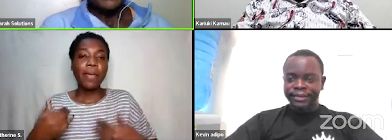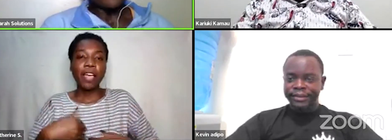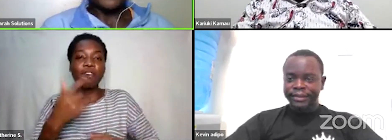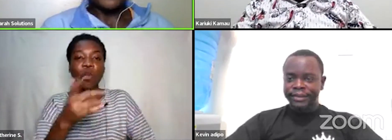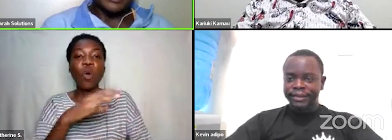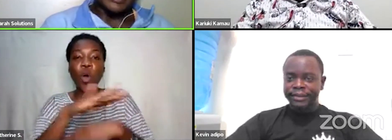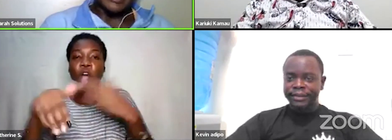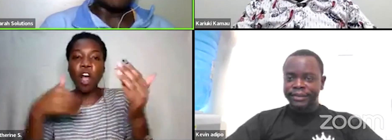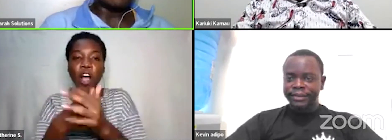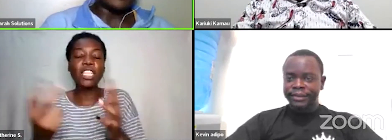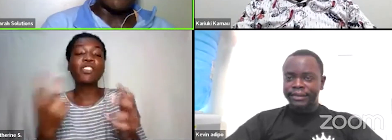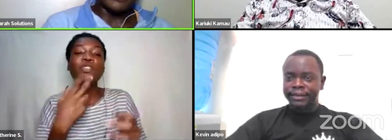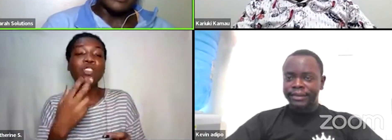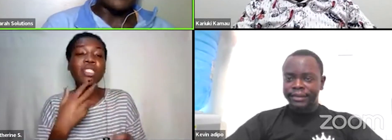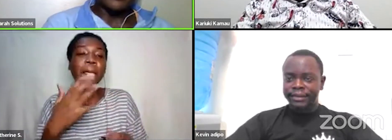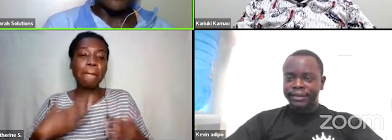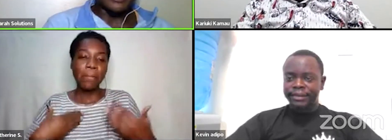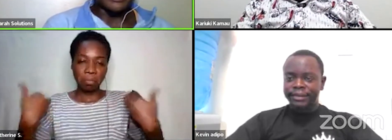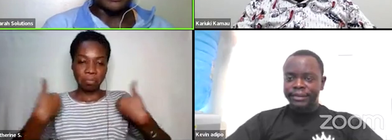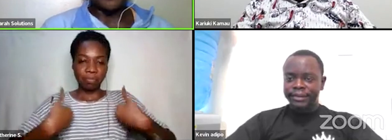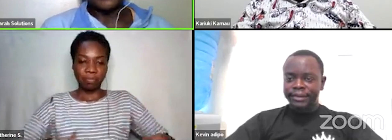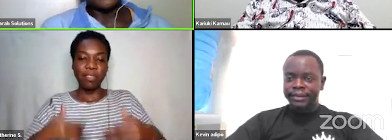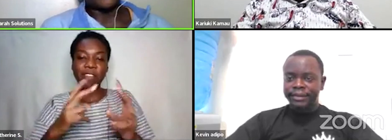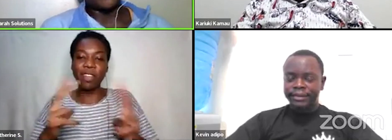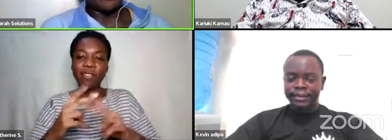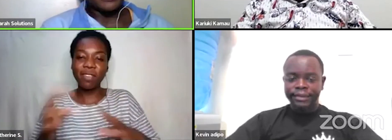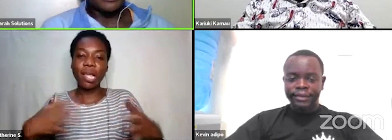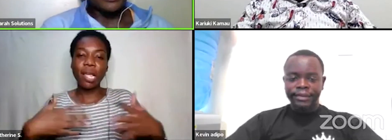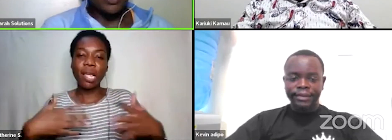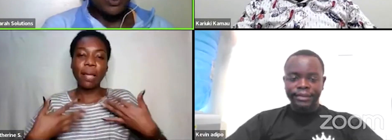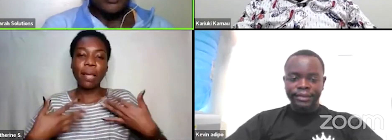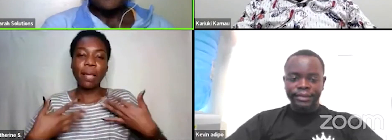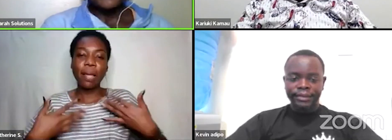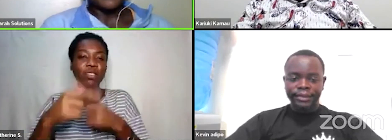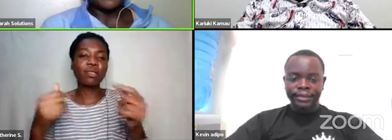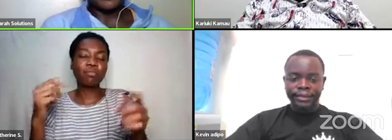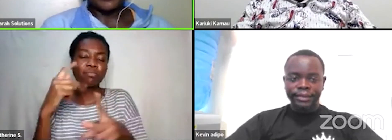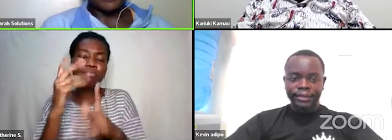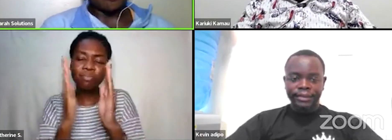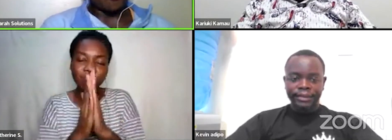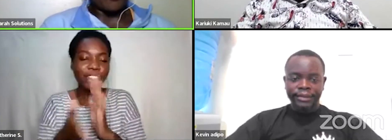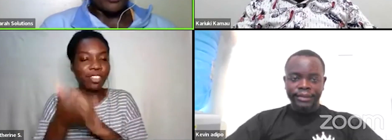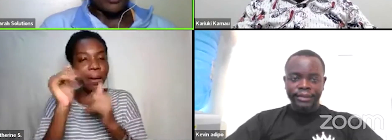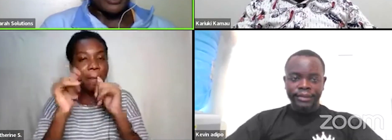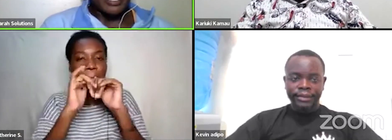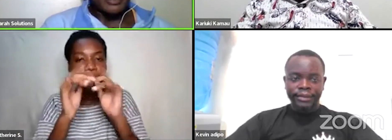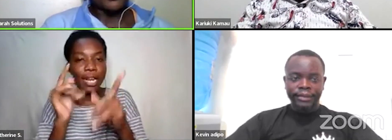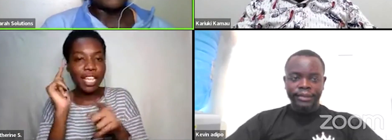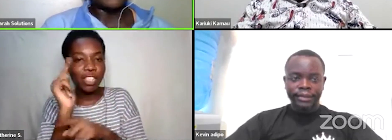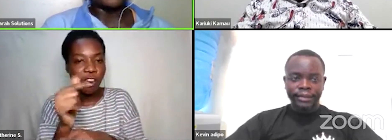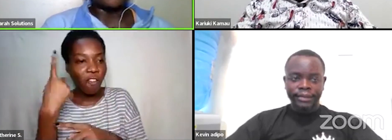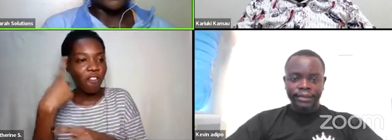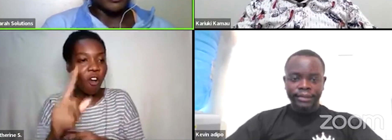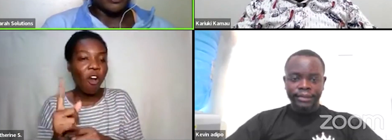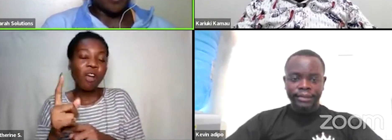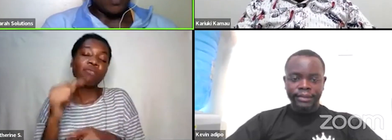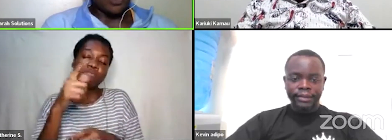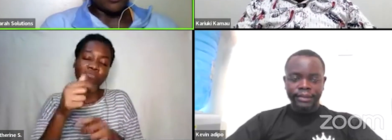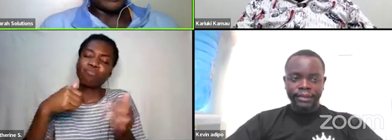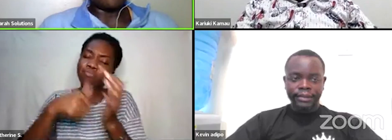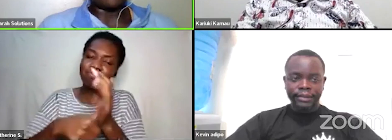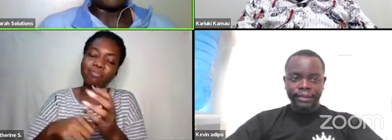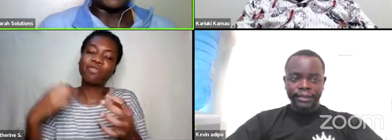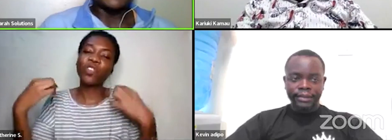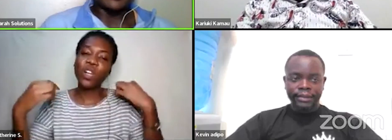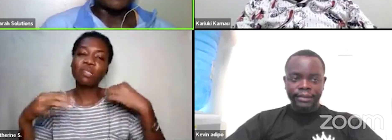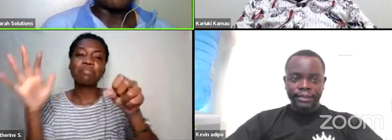Tuesday. Personally, I am very, very grateful. And I keep praying that God blesses you for your dedication and kujitolea